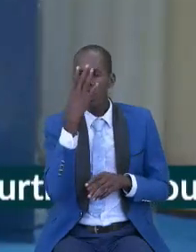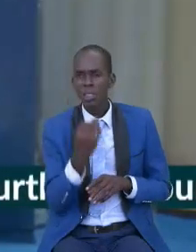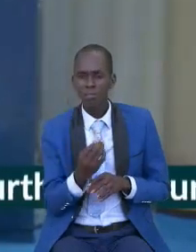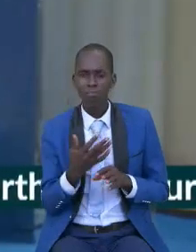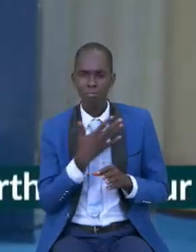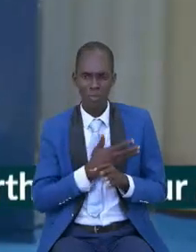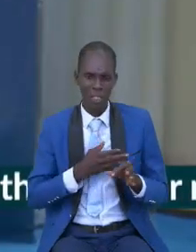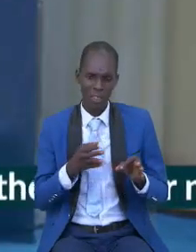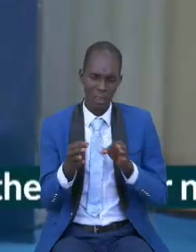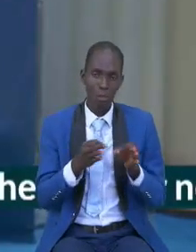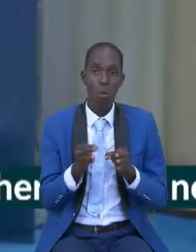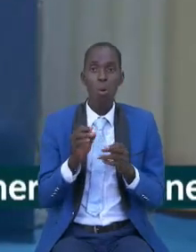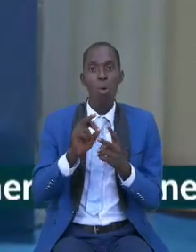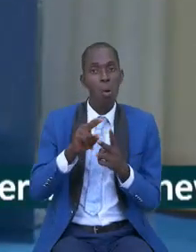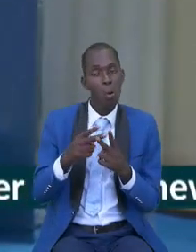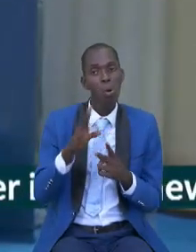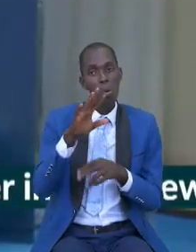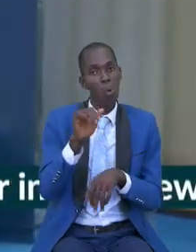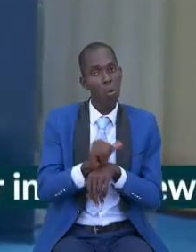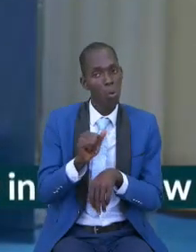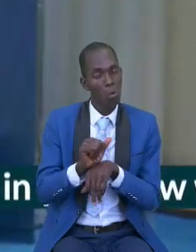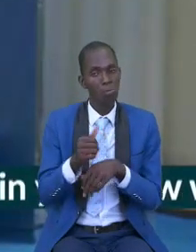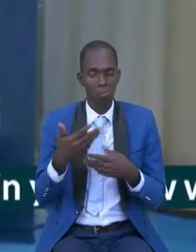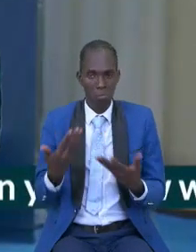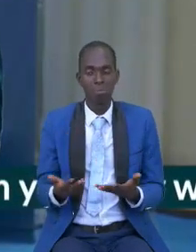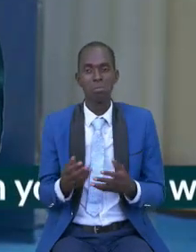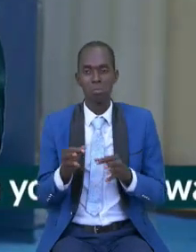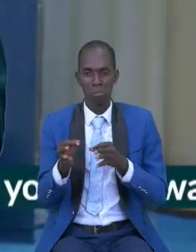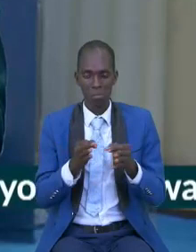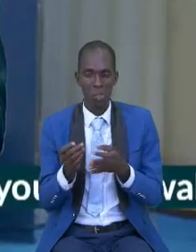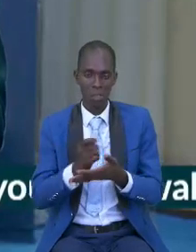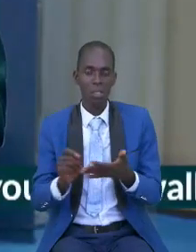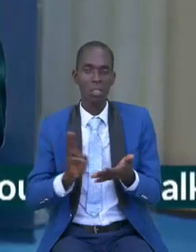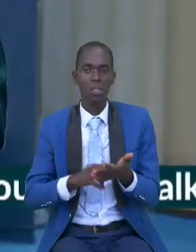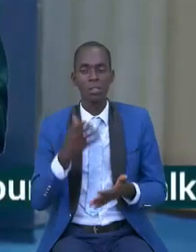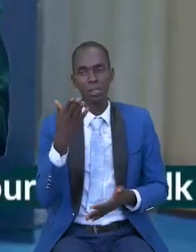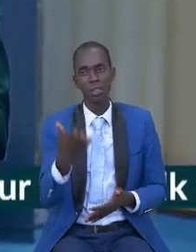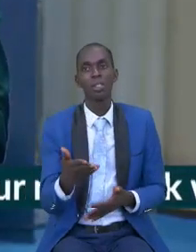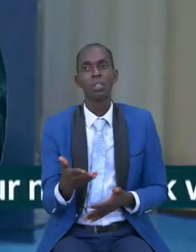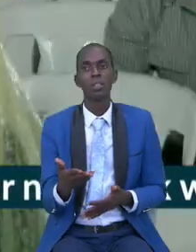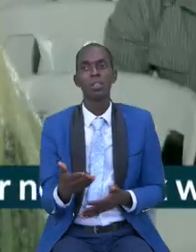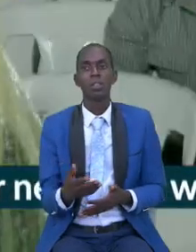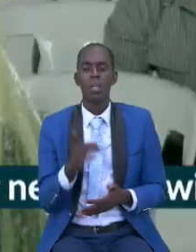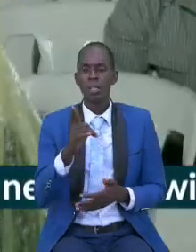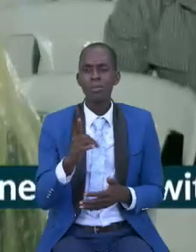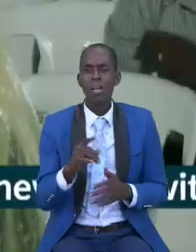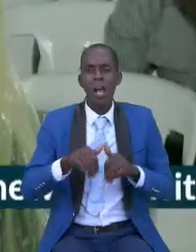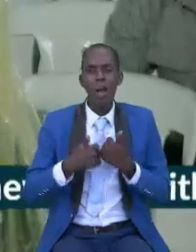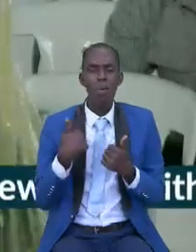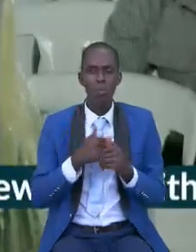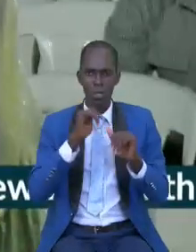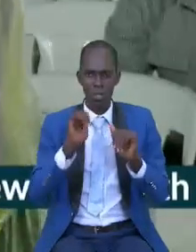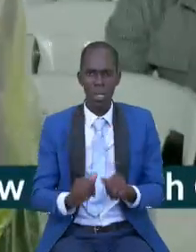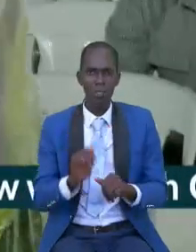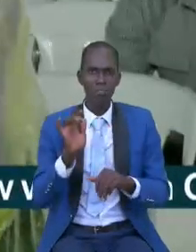your workplace, or nearby places, either markets,